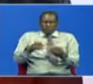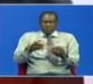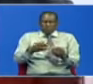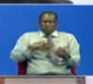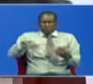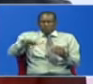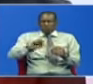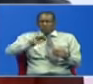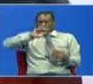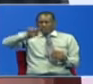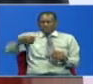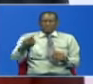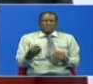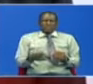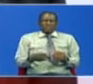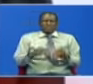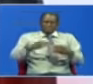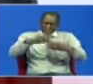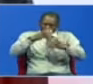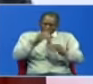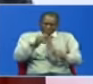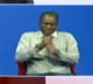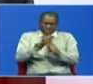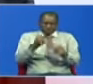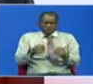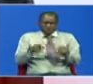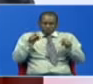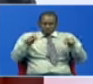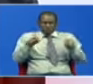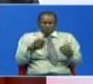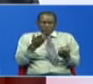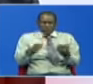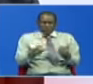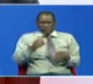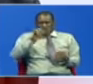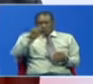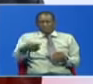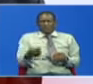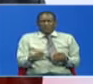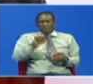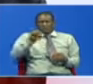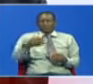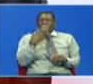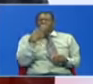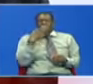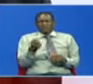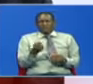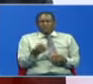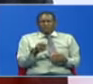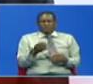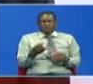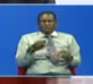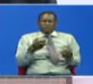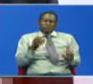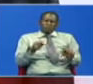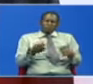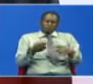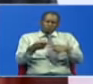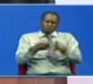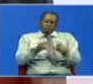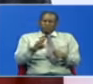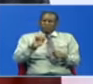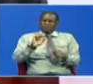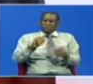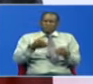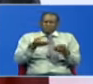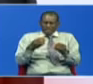about 5,000 tests. So for today, maybe about 1,000, 1,500 could have come from the backlog. And